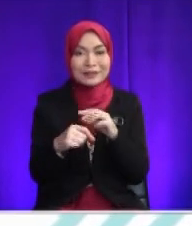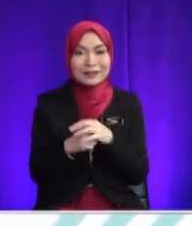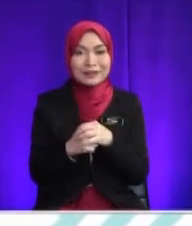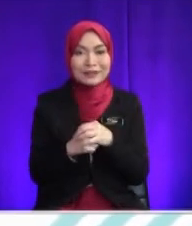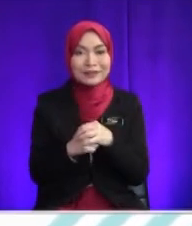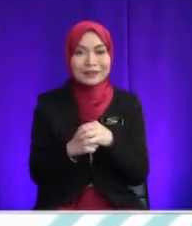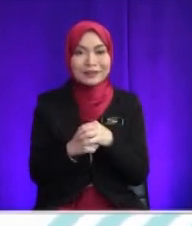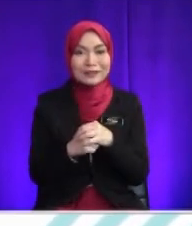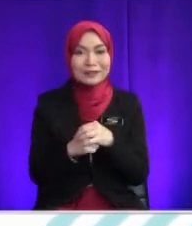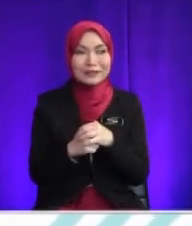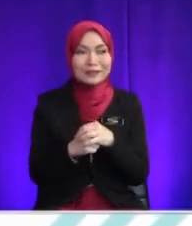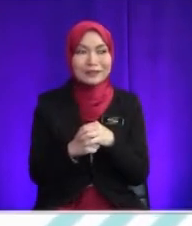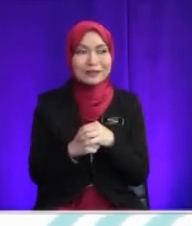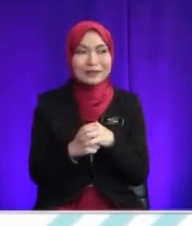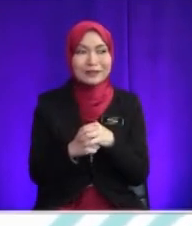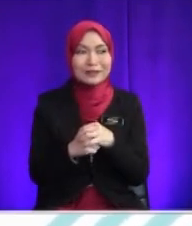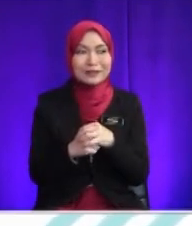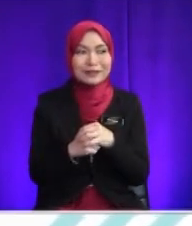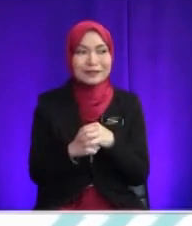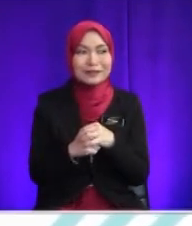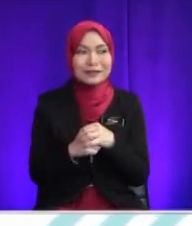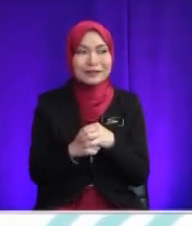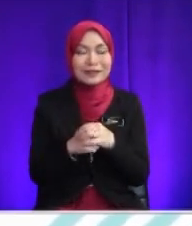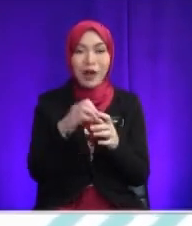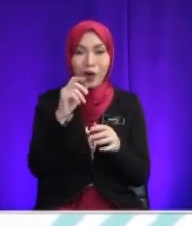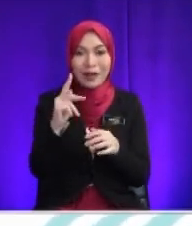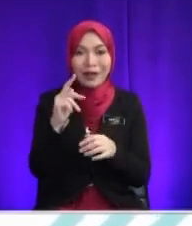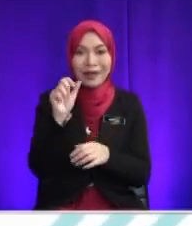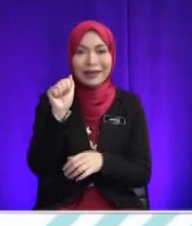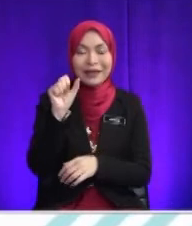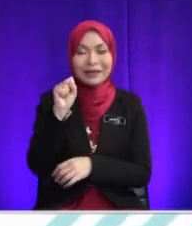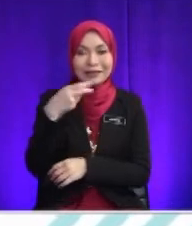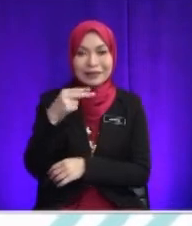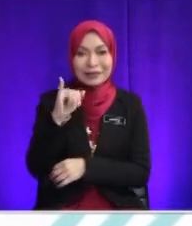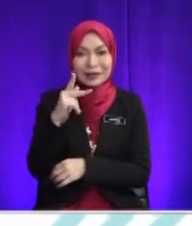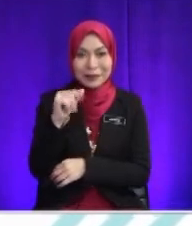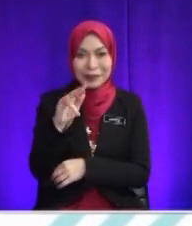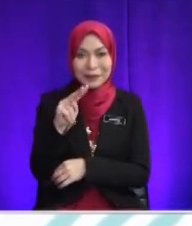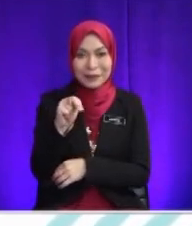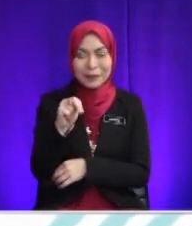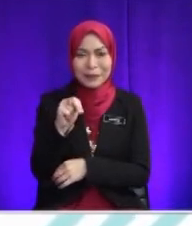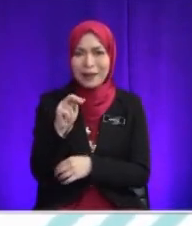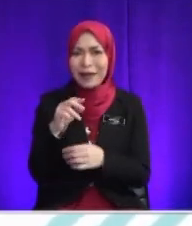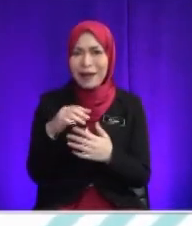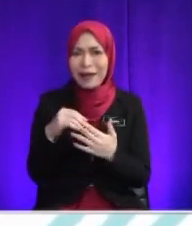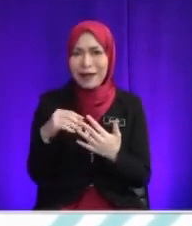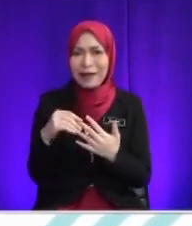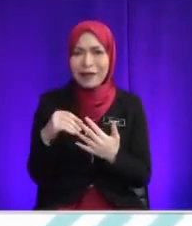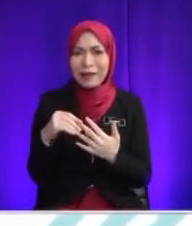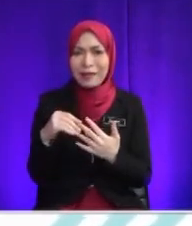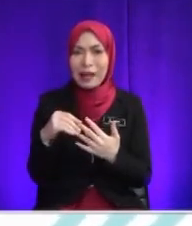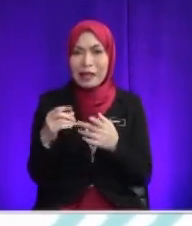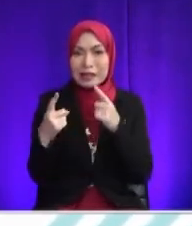Who would like to volunteer for question two? Oh, all right. Okay. Ashikin. So Ashikin, so which one do you think is the